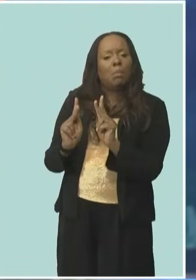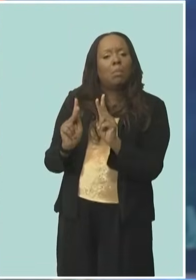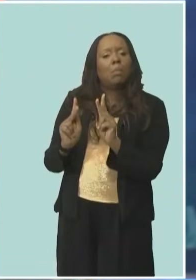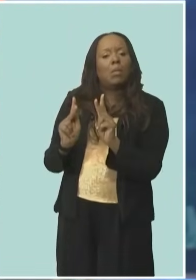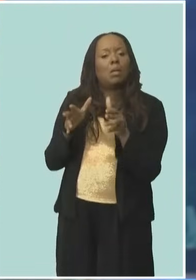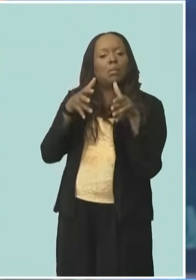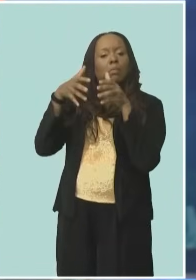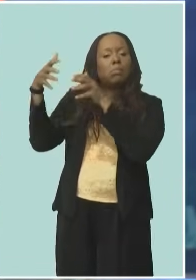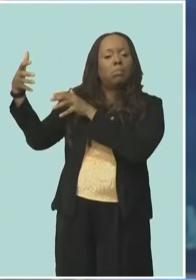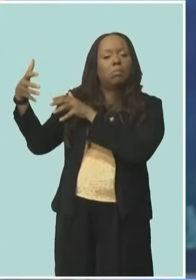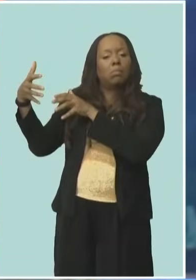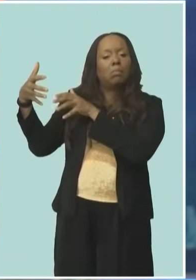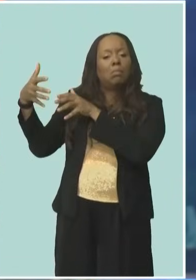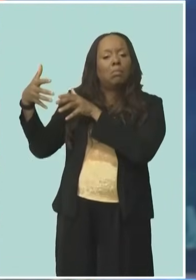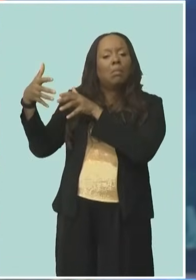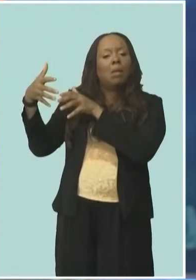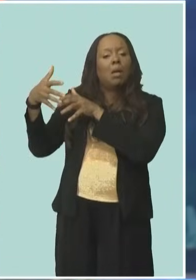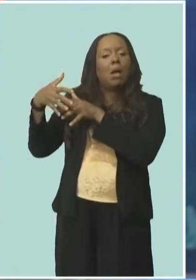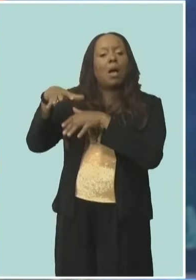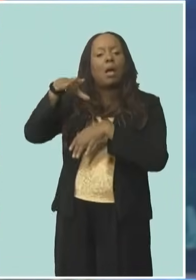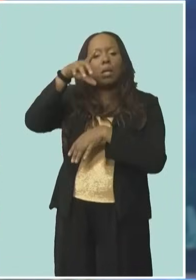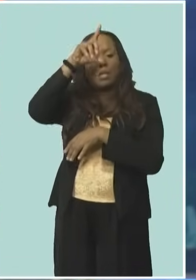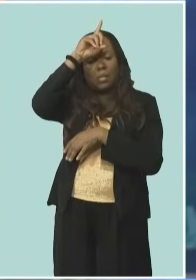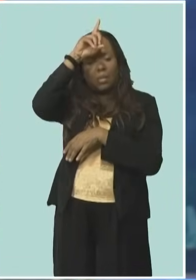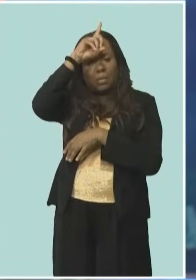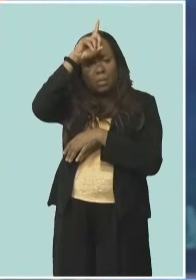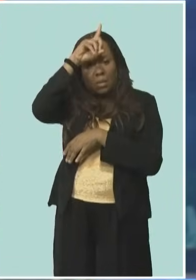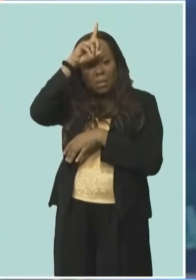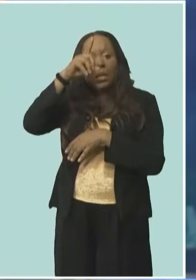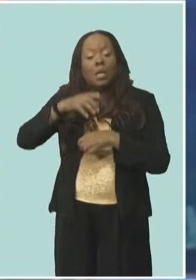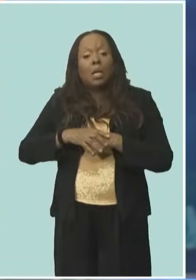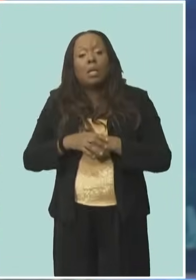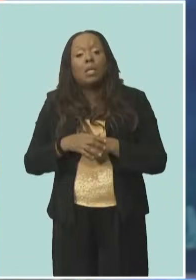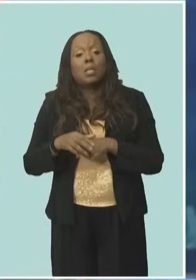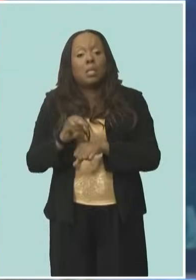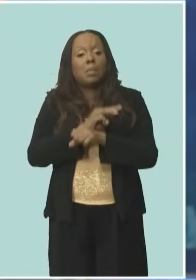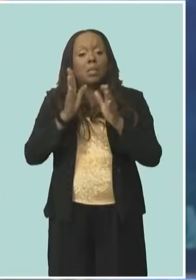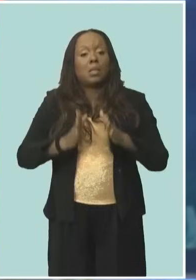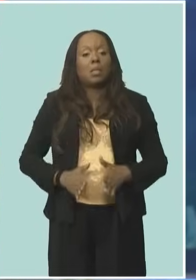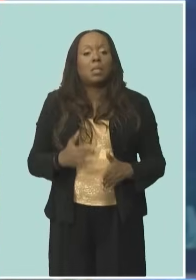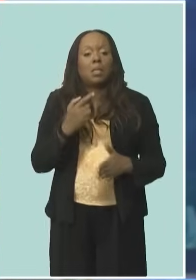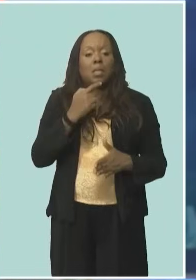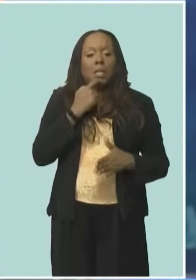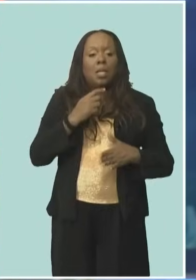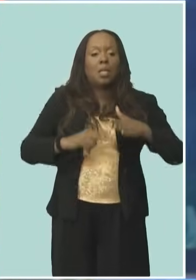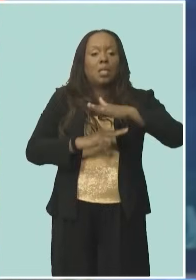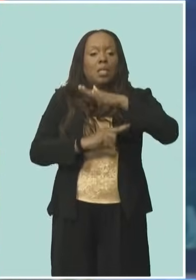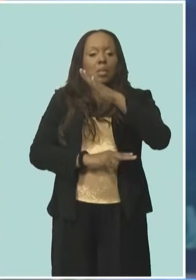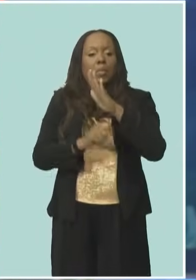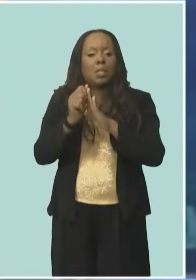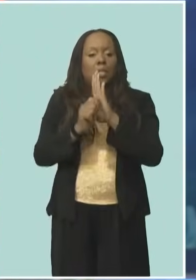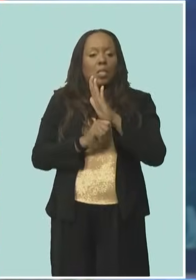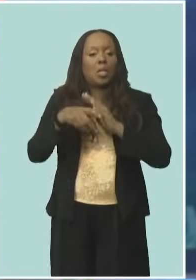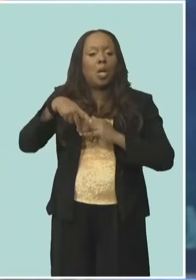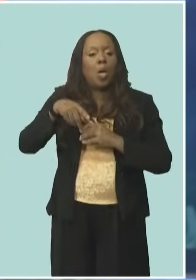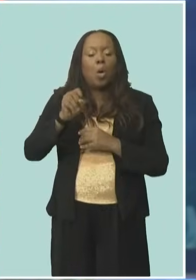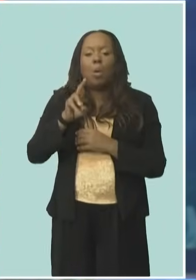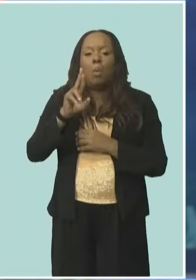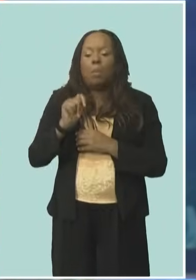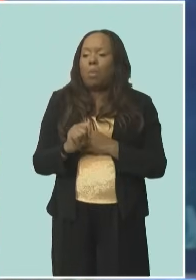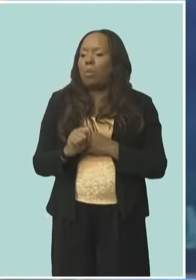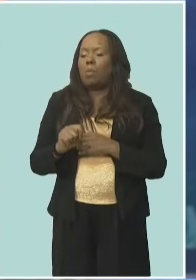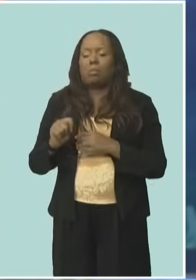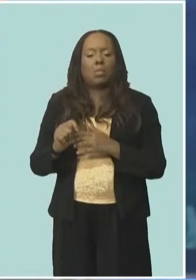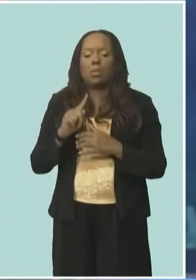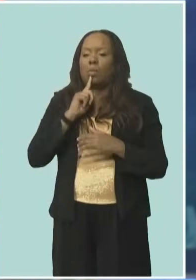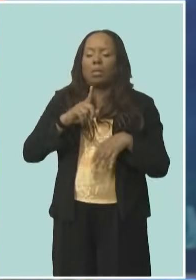delegation at Sea Trade Europe in Hamburg, Germany. Additionally, the minister says the performance of the Bridgetown port has been nothing